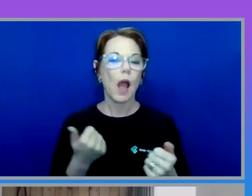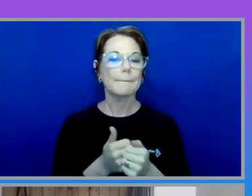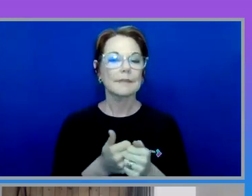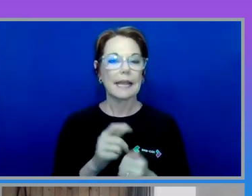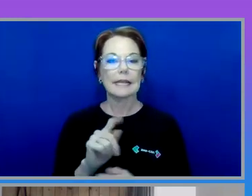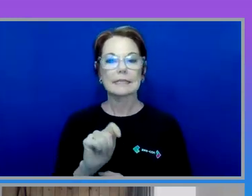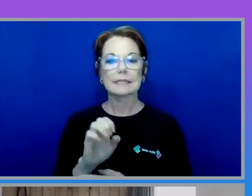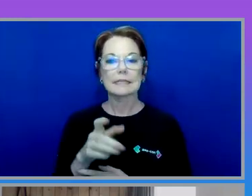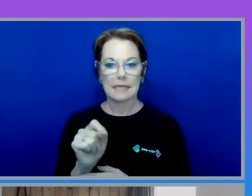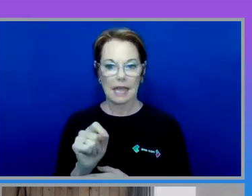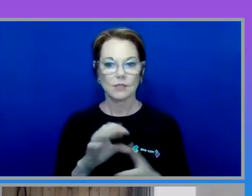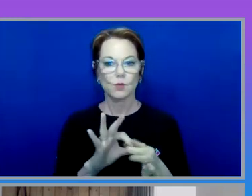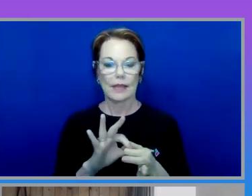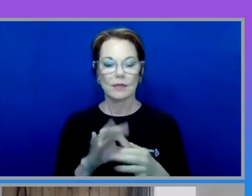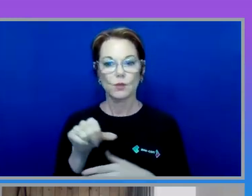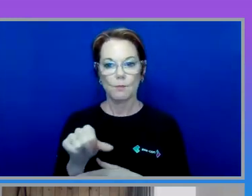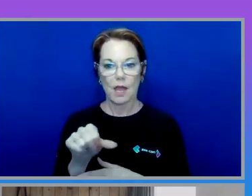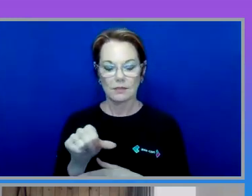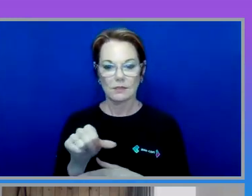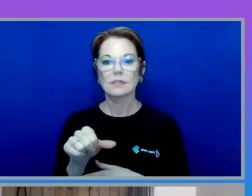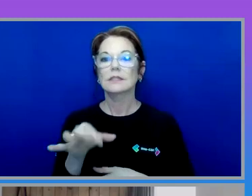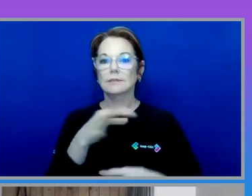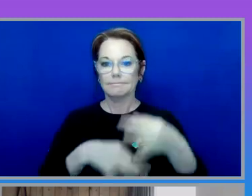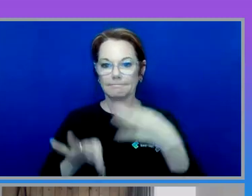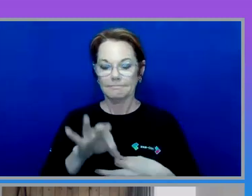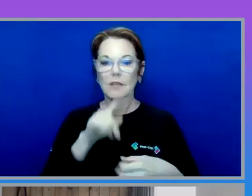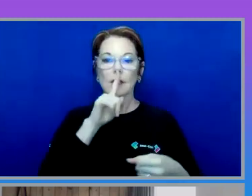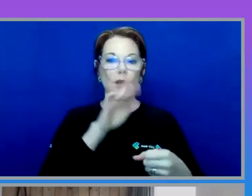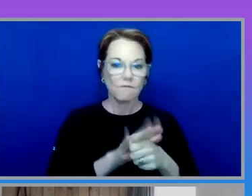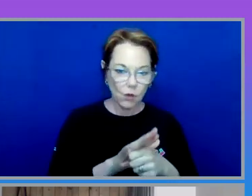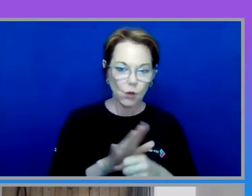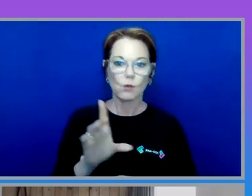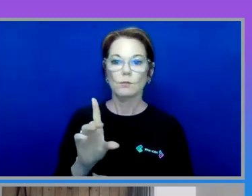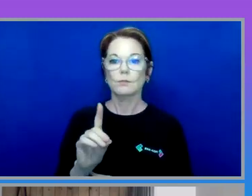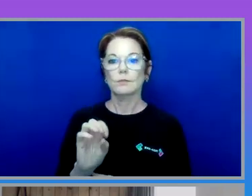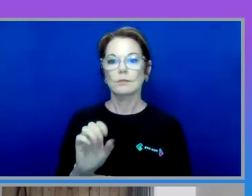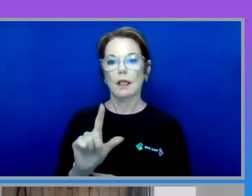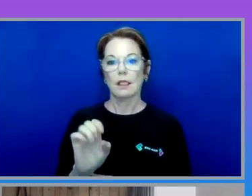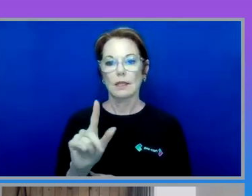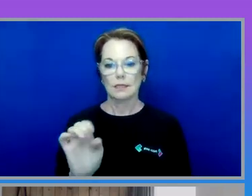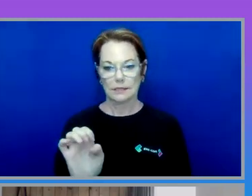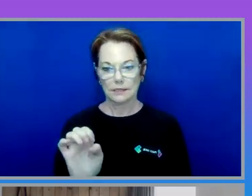the button element from delete to confirm delete.